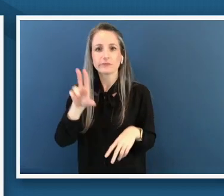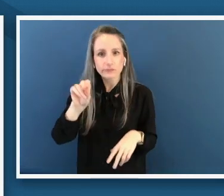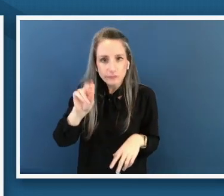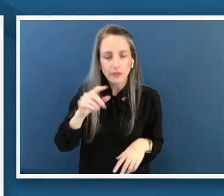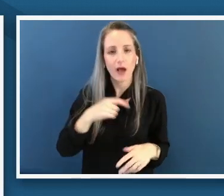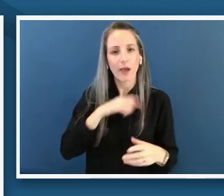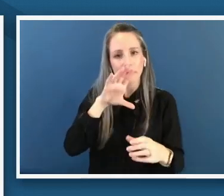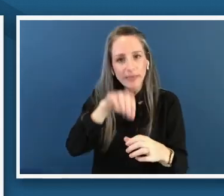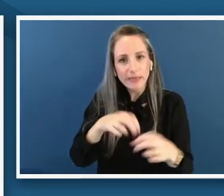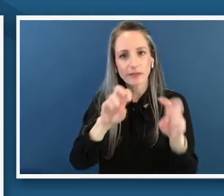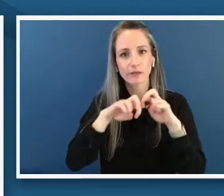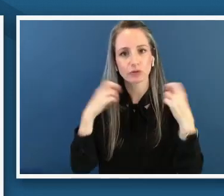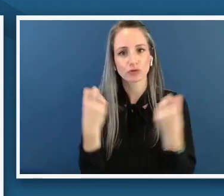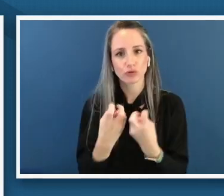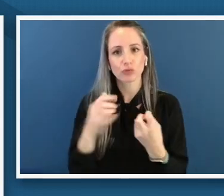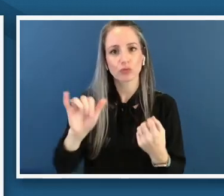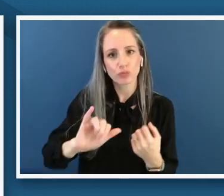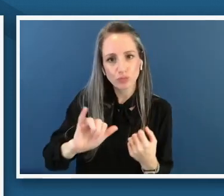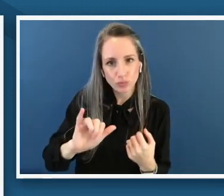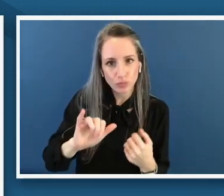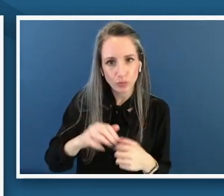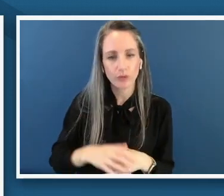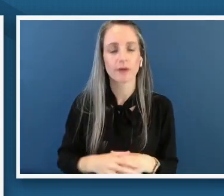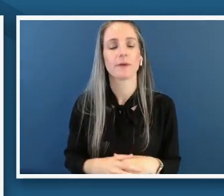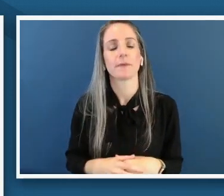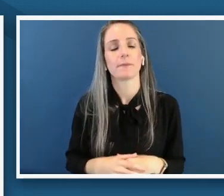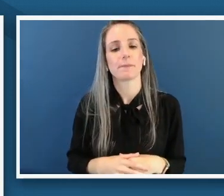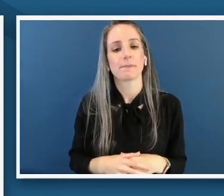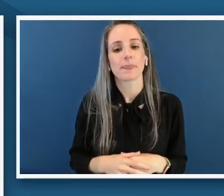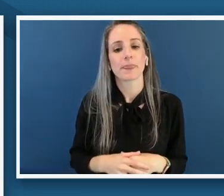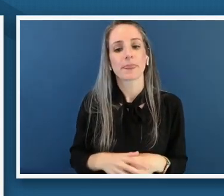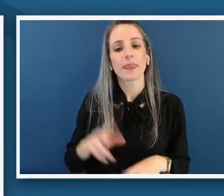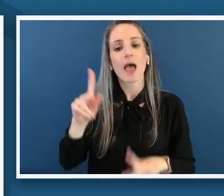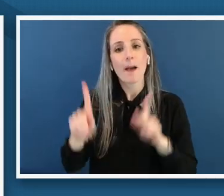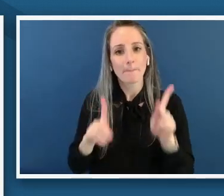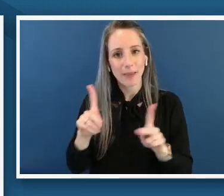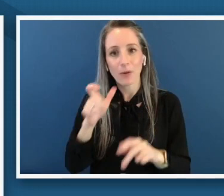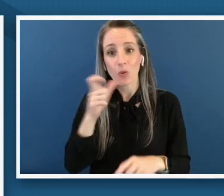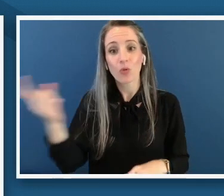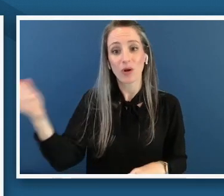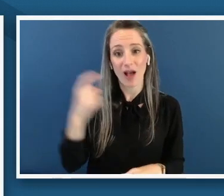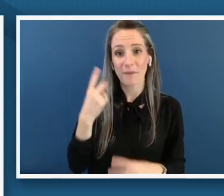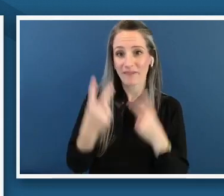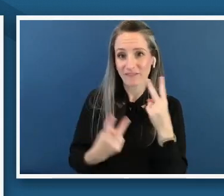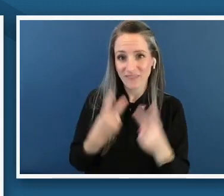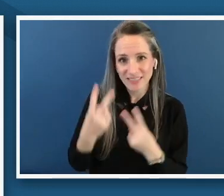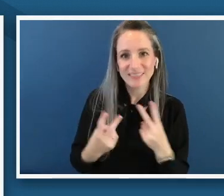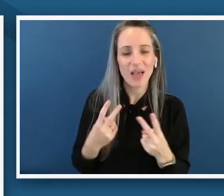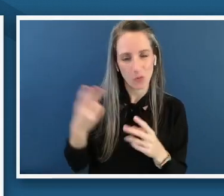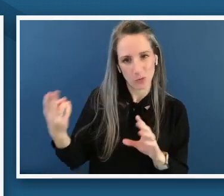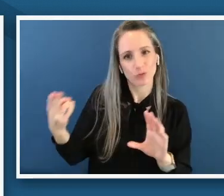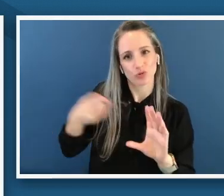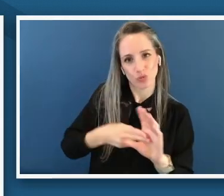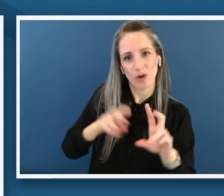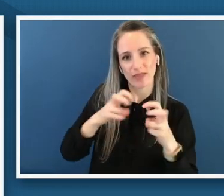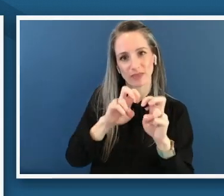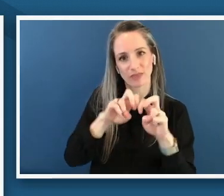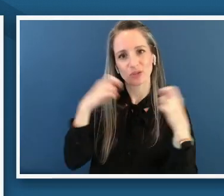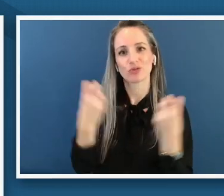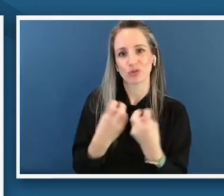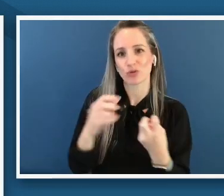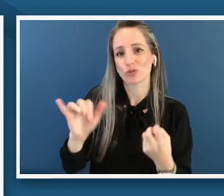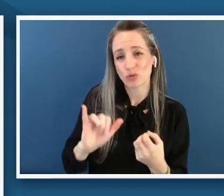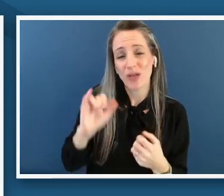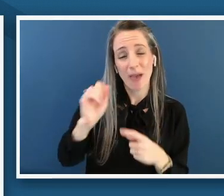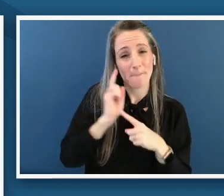me and anybody else who's visiting my classroom, you're going to be in the circle too, because at that moment you're a part of our